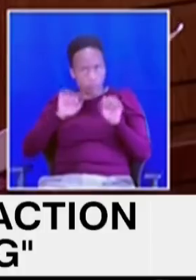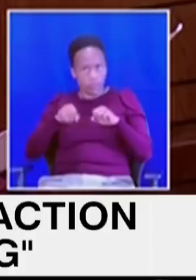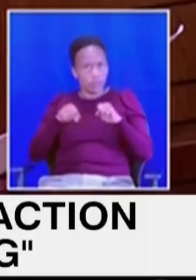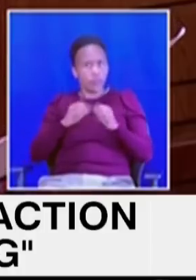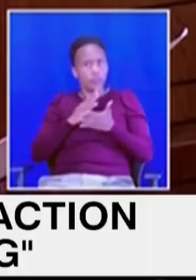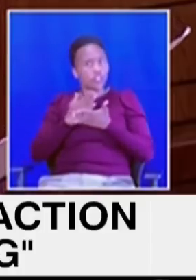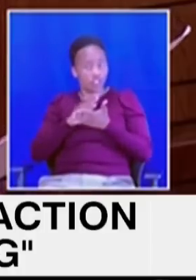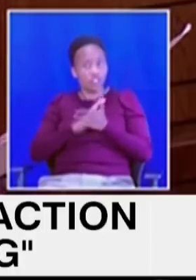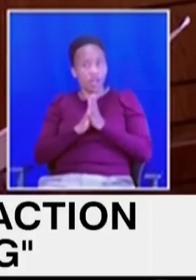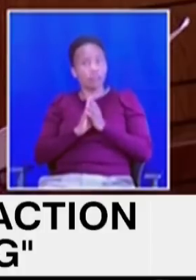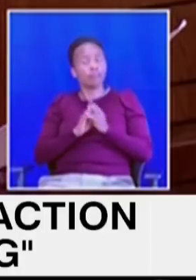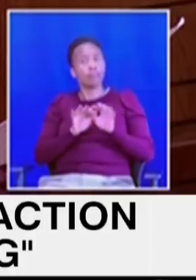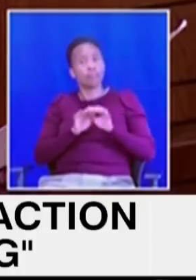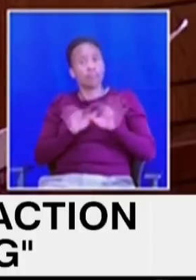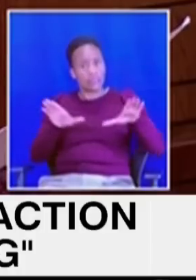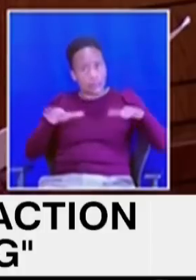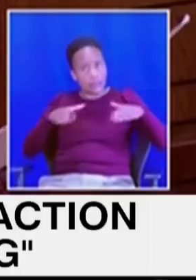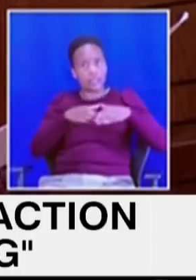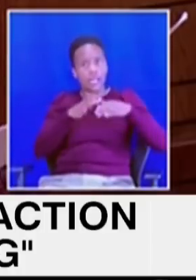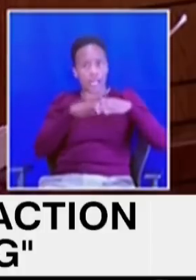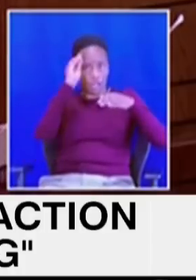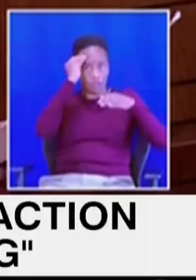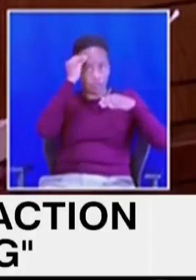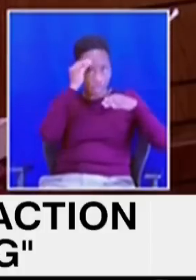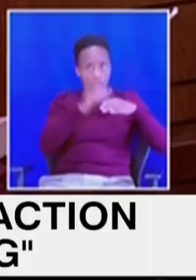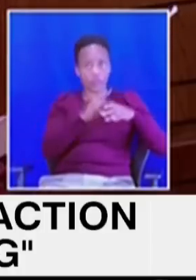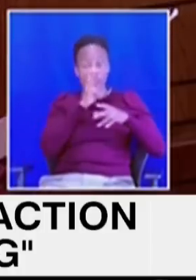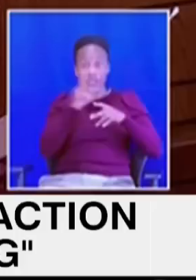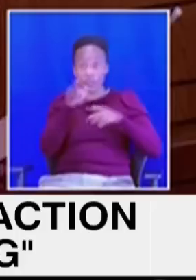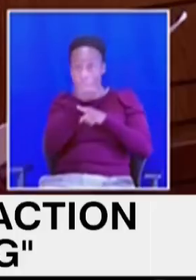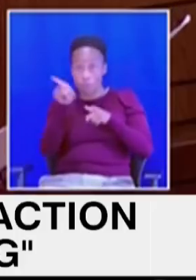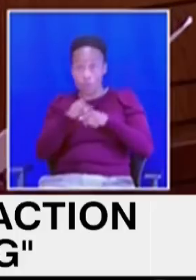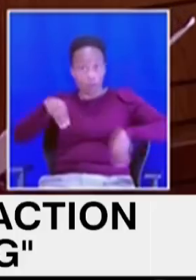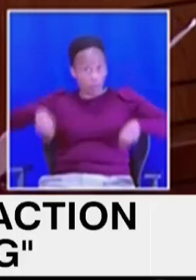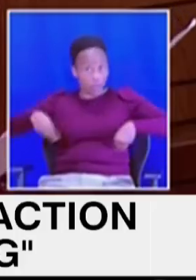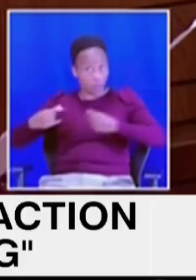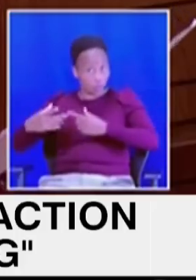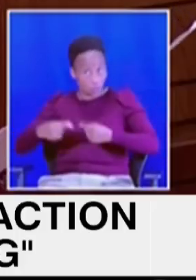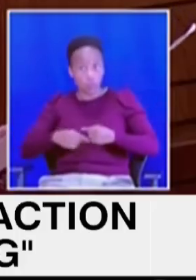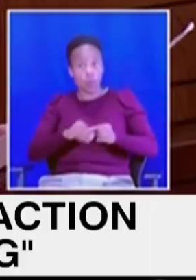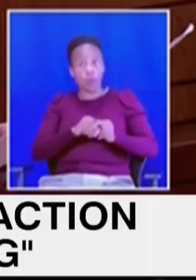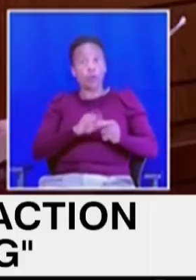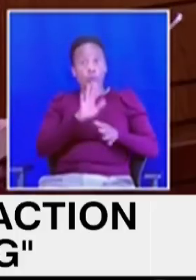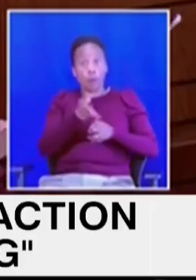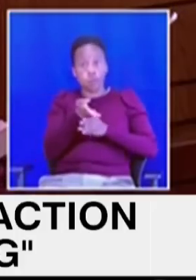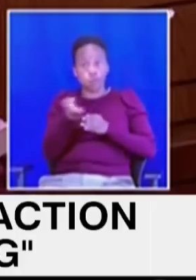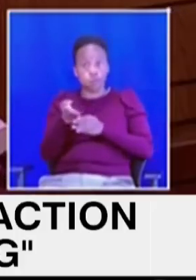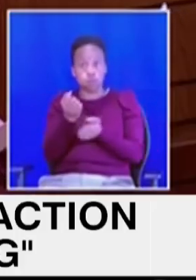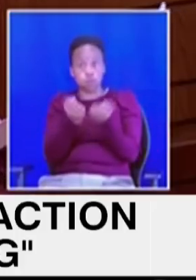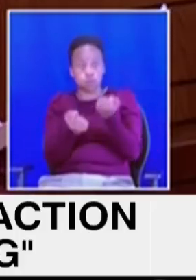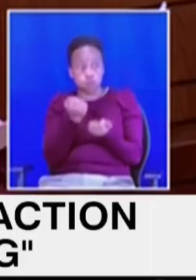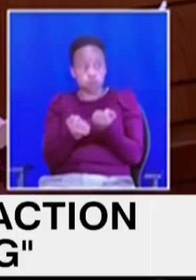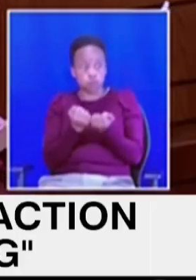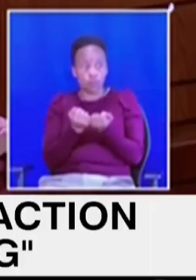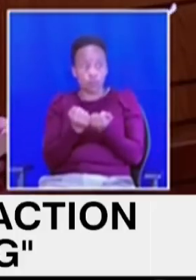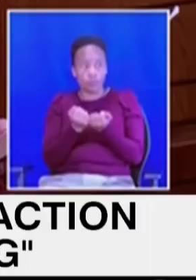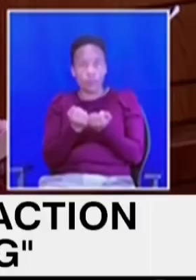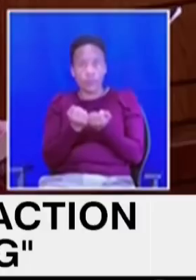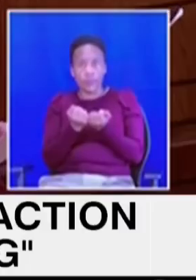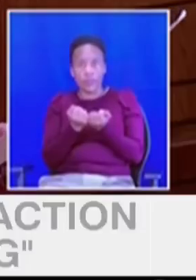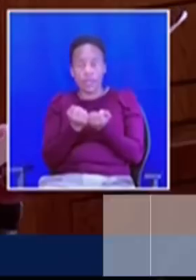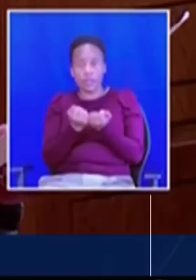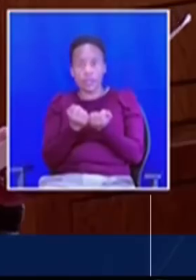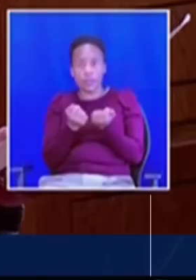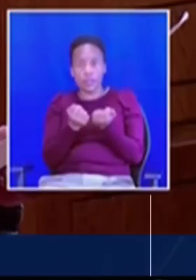in corruption speedily prosecuted, we do so with great sense of caution because our rule